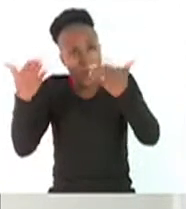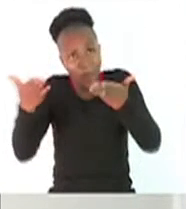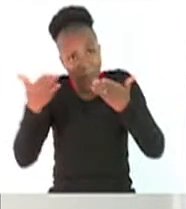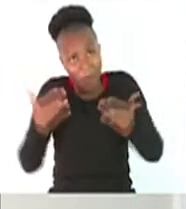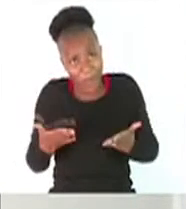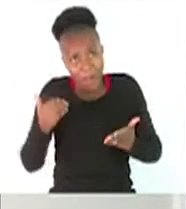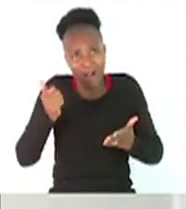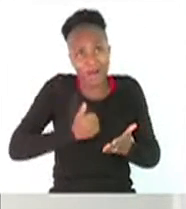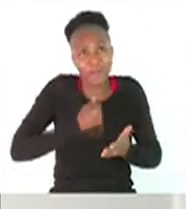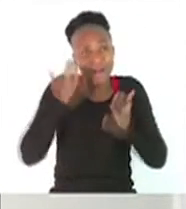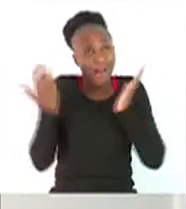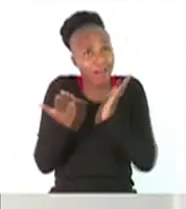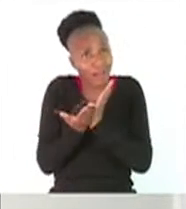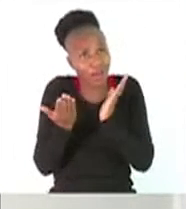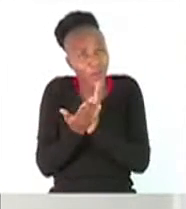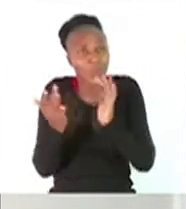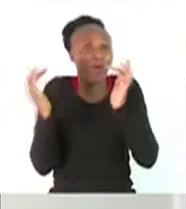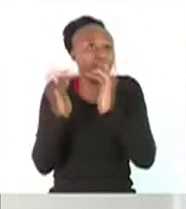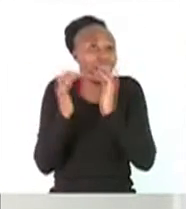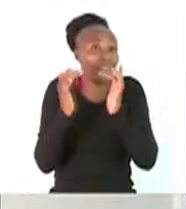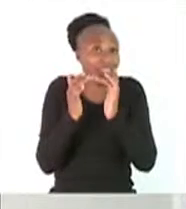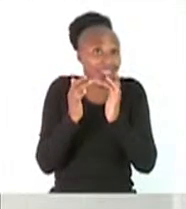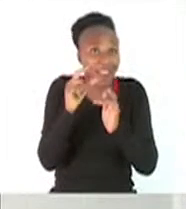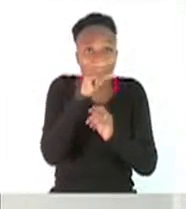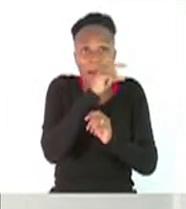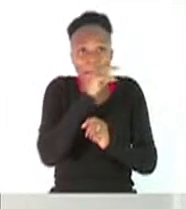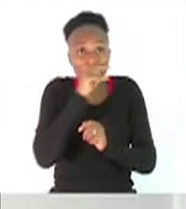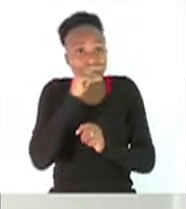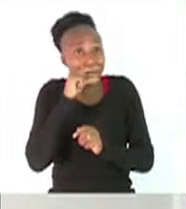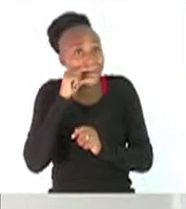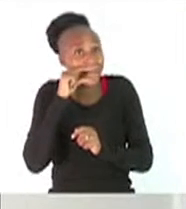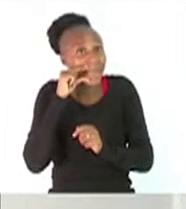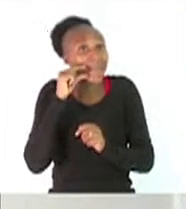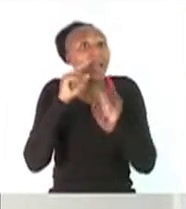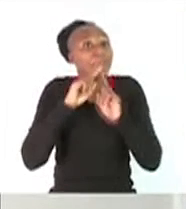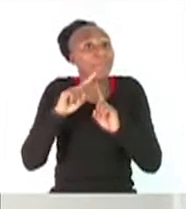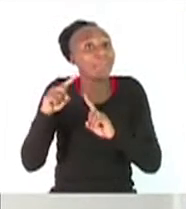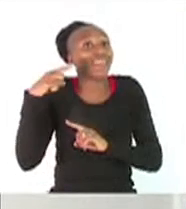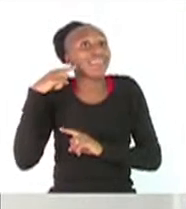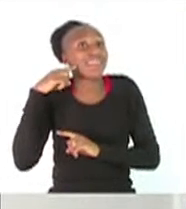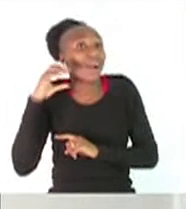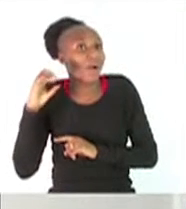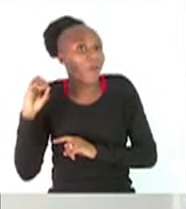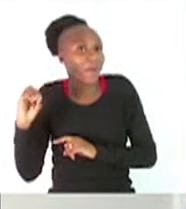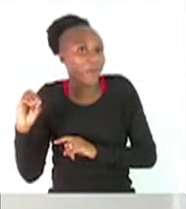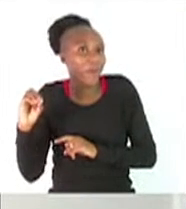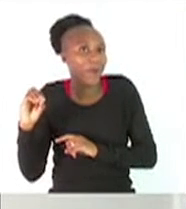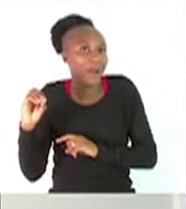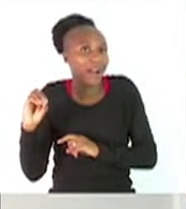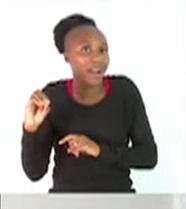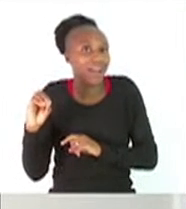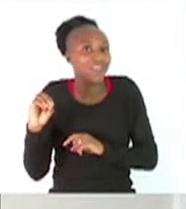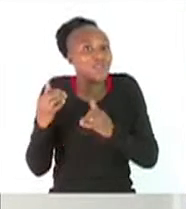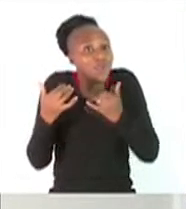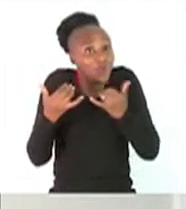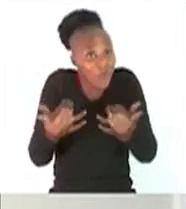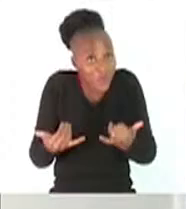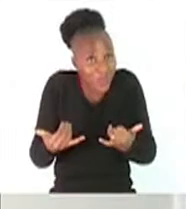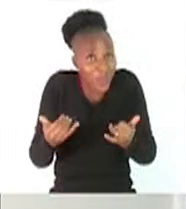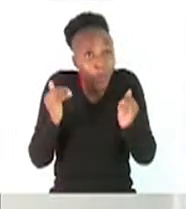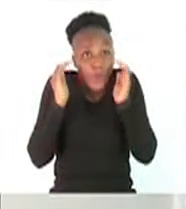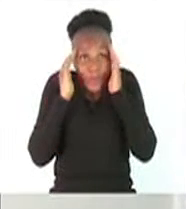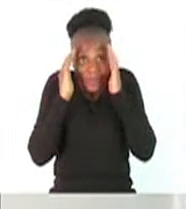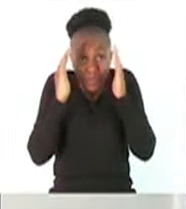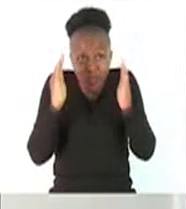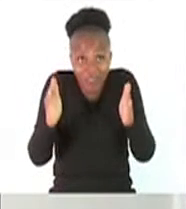zone online school. My name is Mrs. Mudabeti. Our theme for this week is